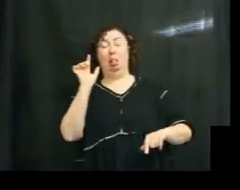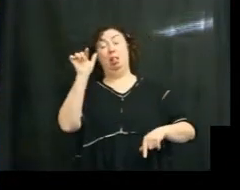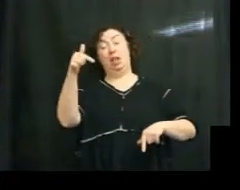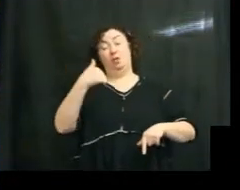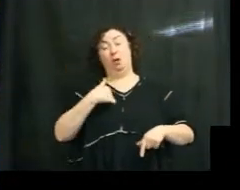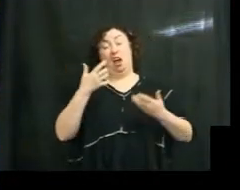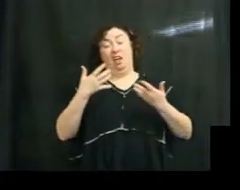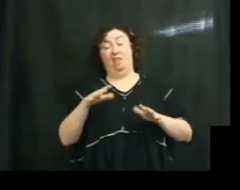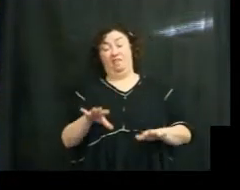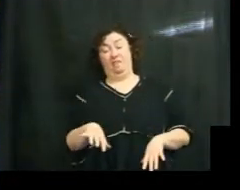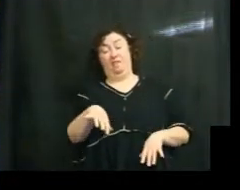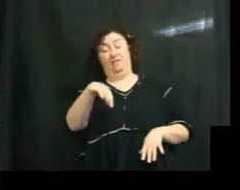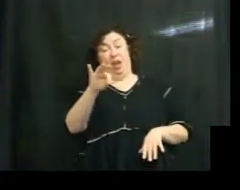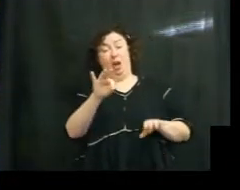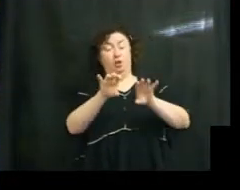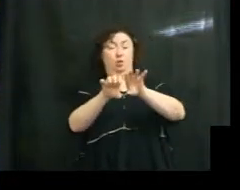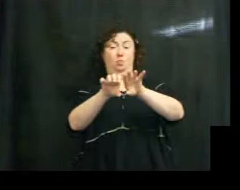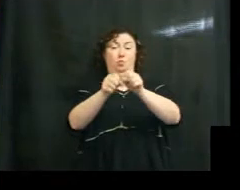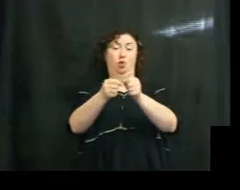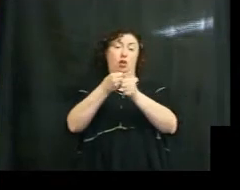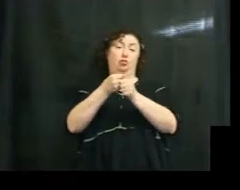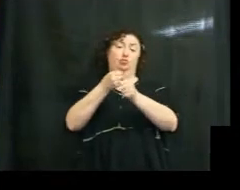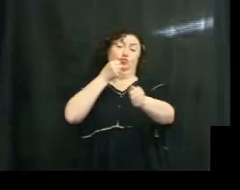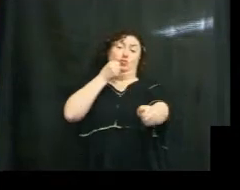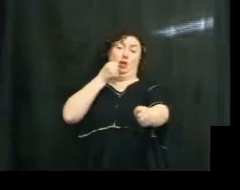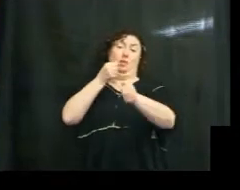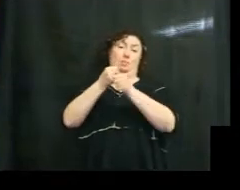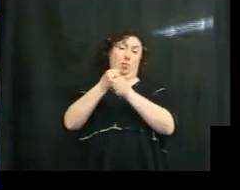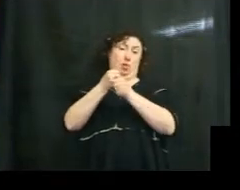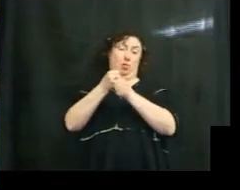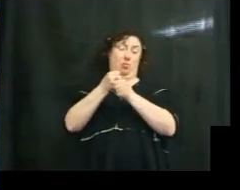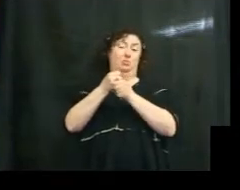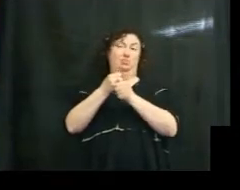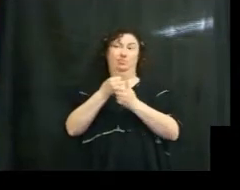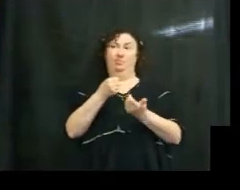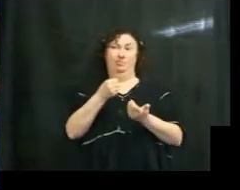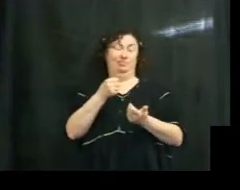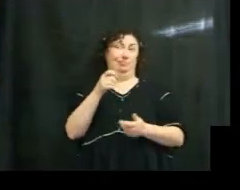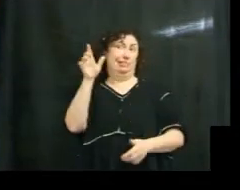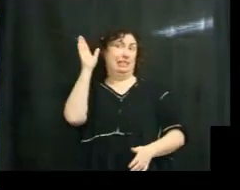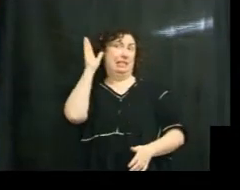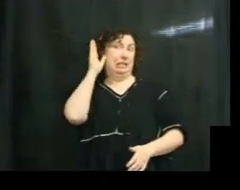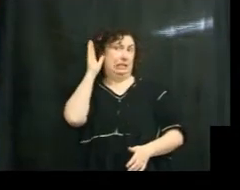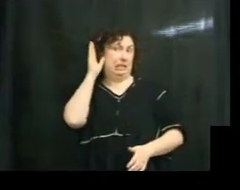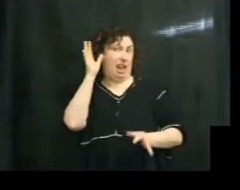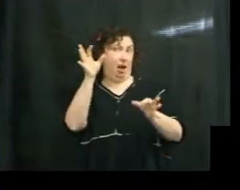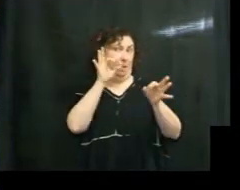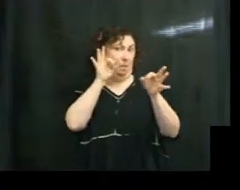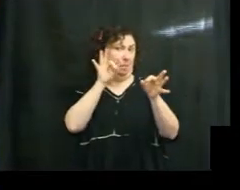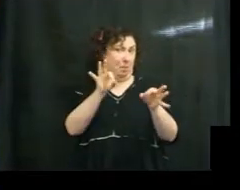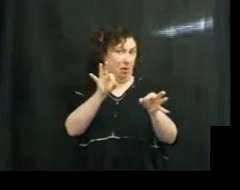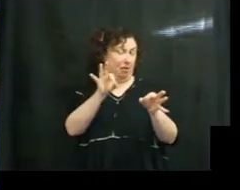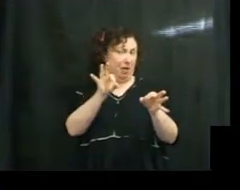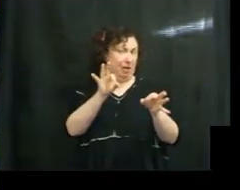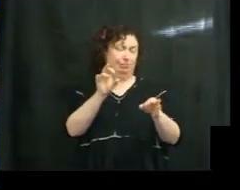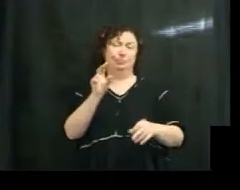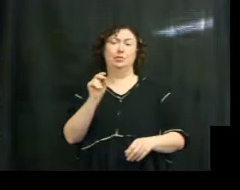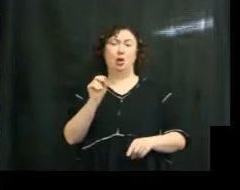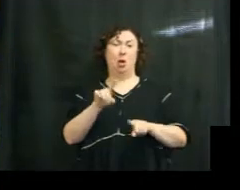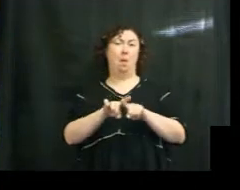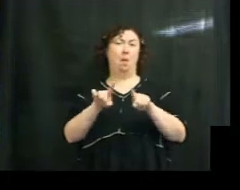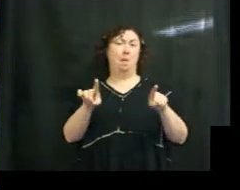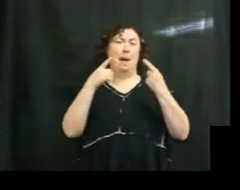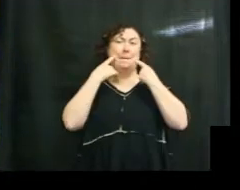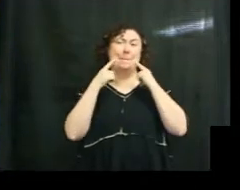looked too beaten up to make music anymore. It didn't sound perfect, but finally, with a real instrument in